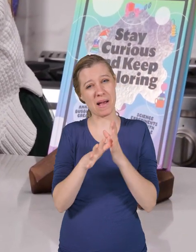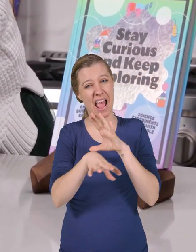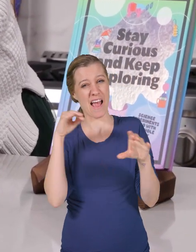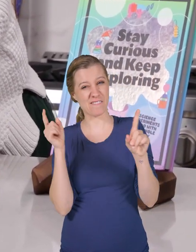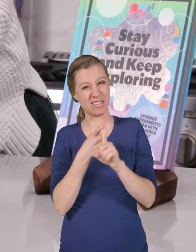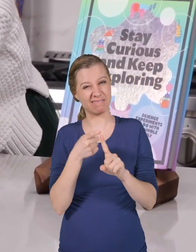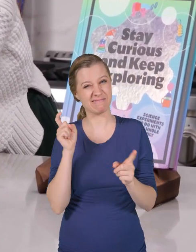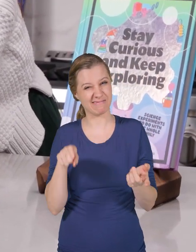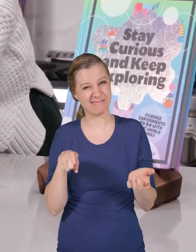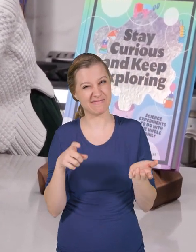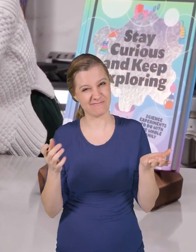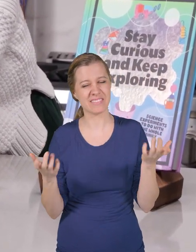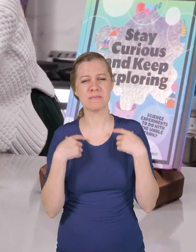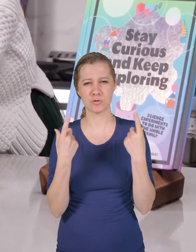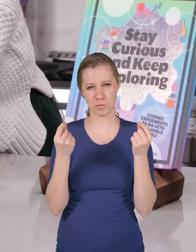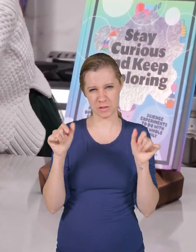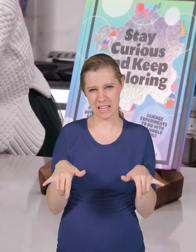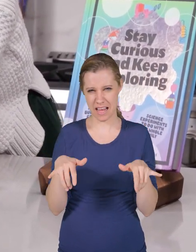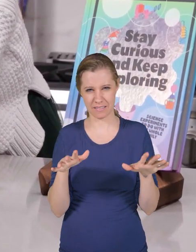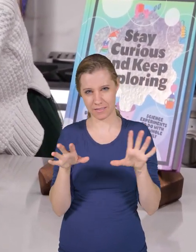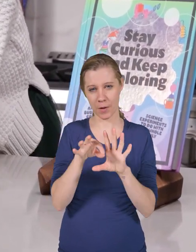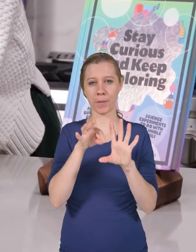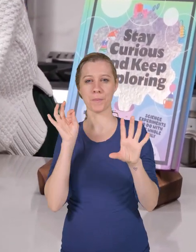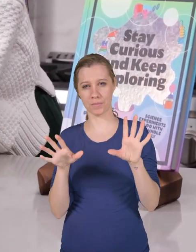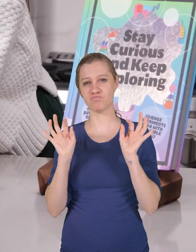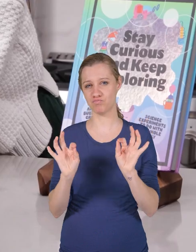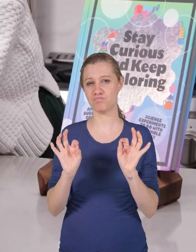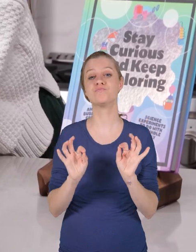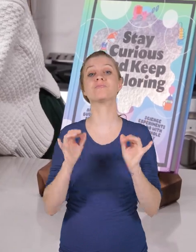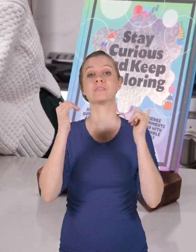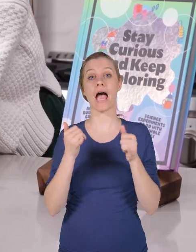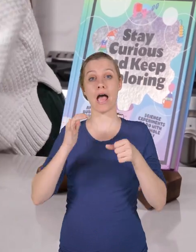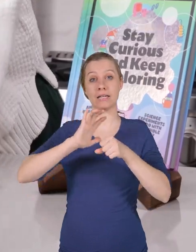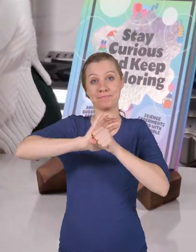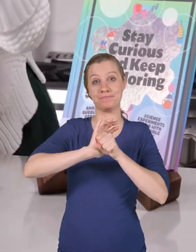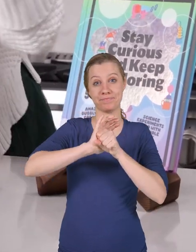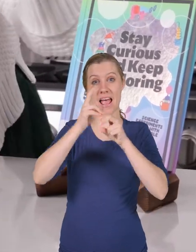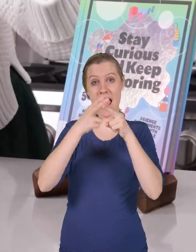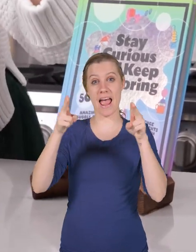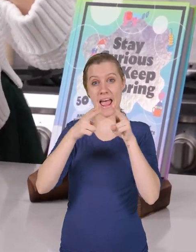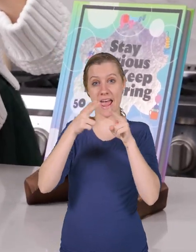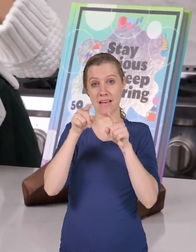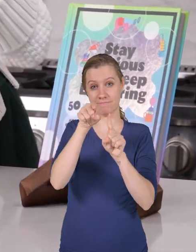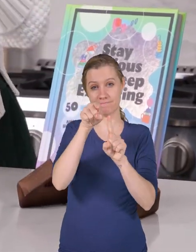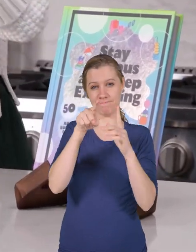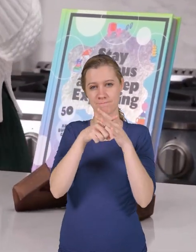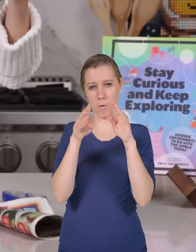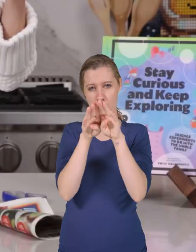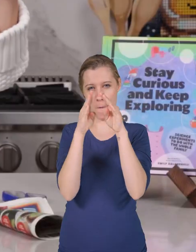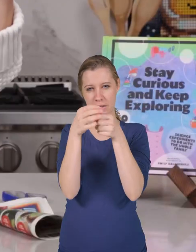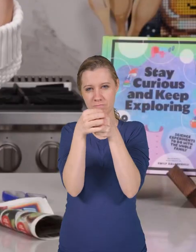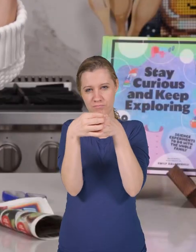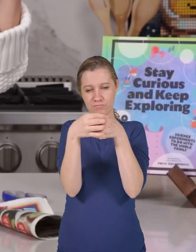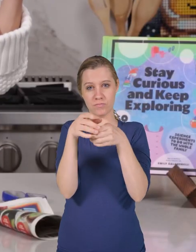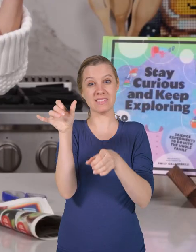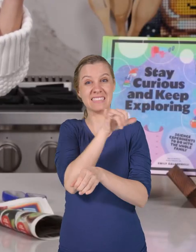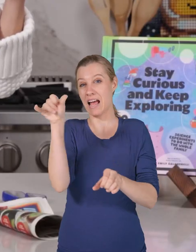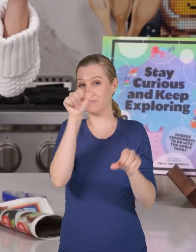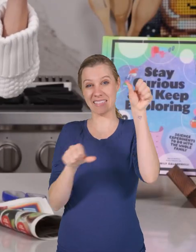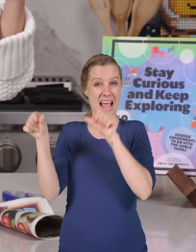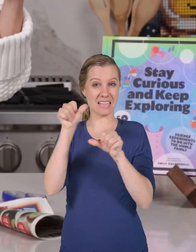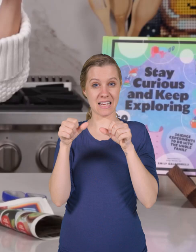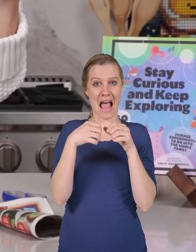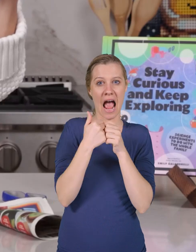the paper out first. Let me do that. So you create a seal of the egg at the opening right here, and you can use the